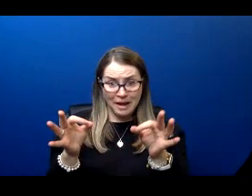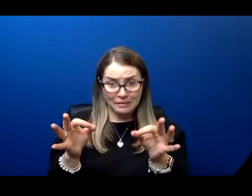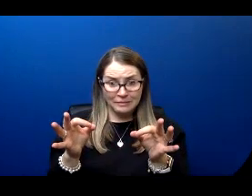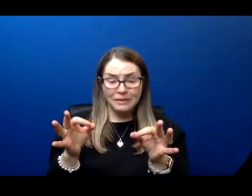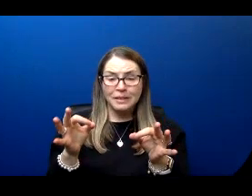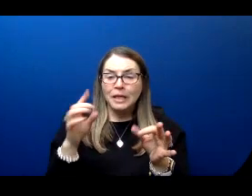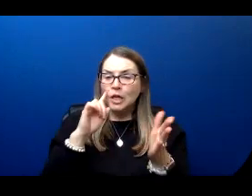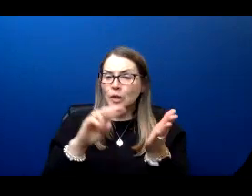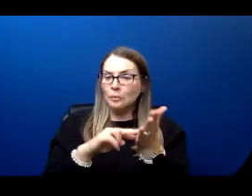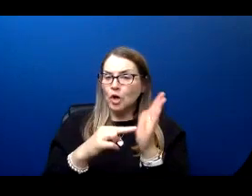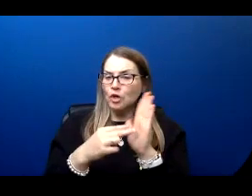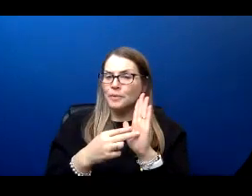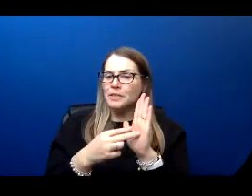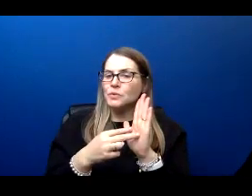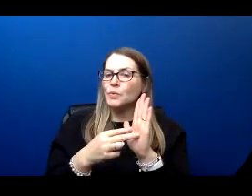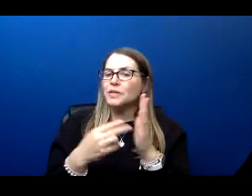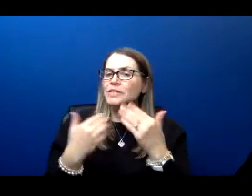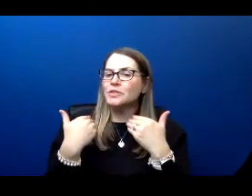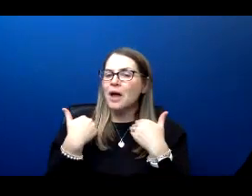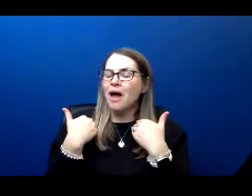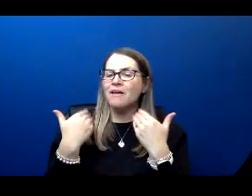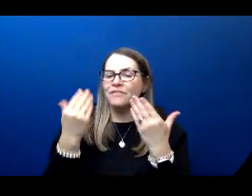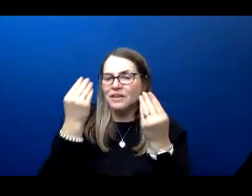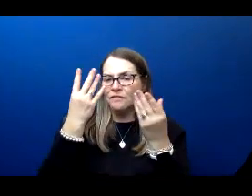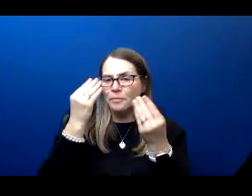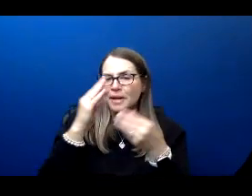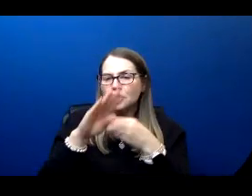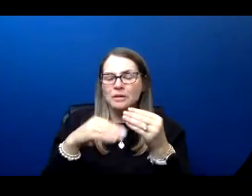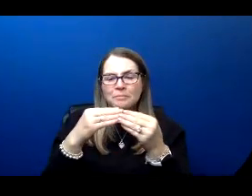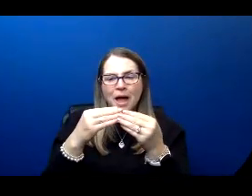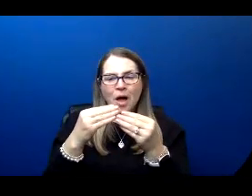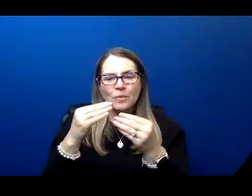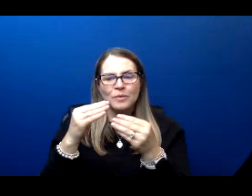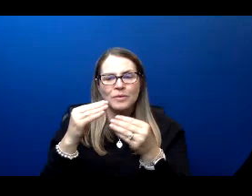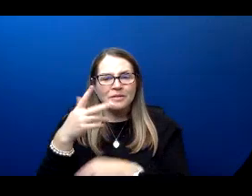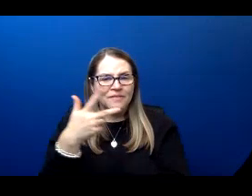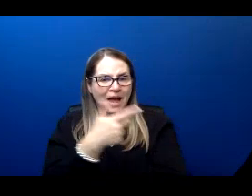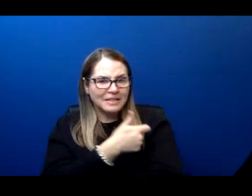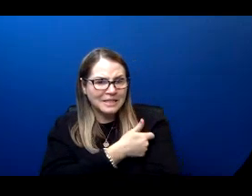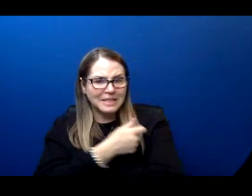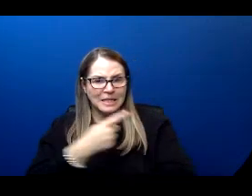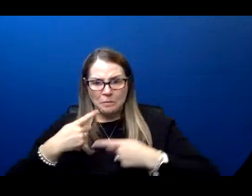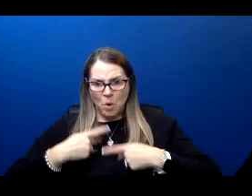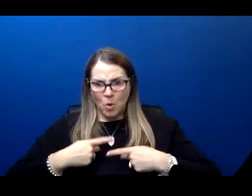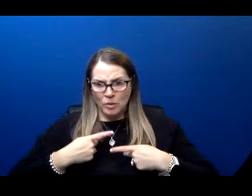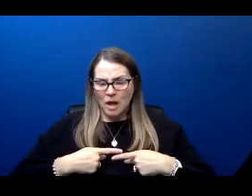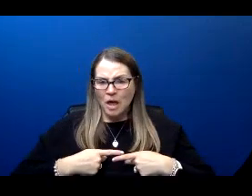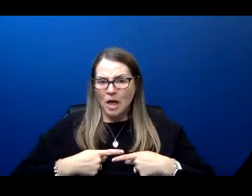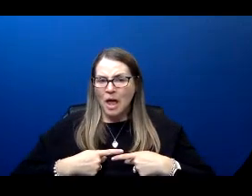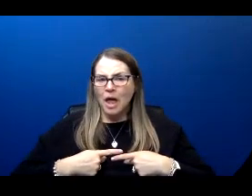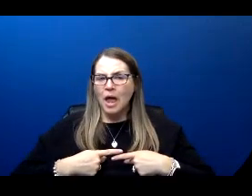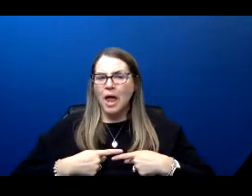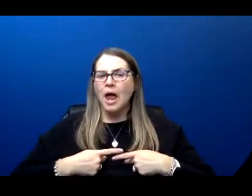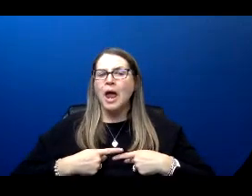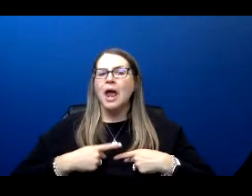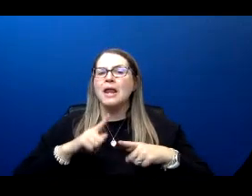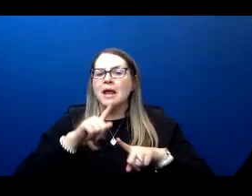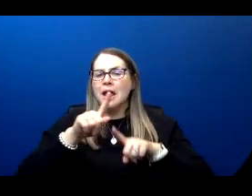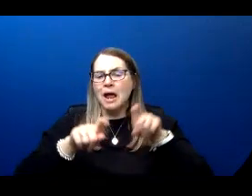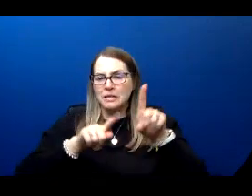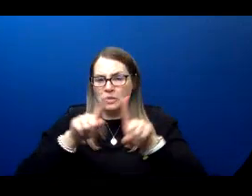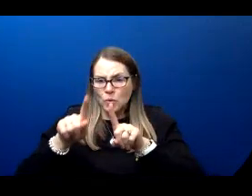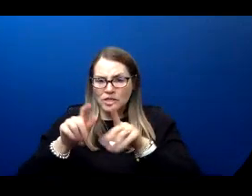gather insight about what people think about vaccines, especially about the pneumonia vaccine. Furthermore, I asked questions that